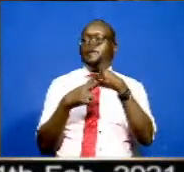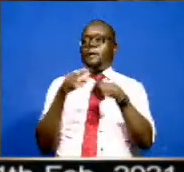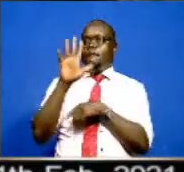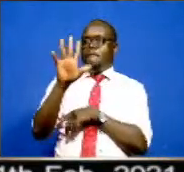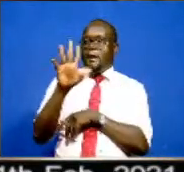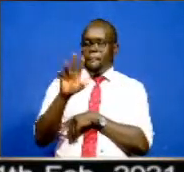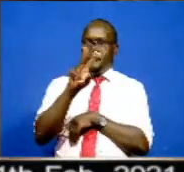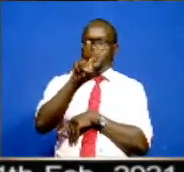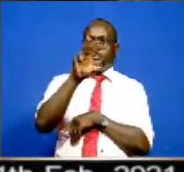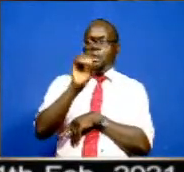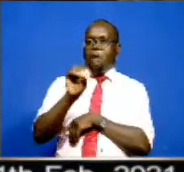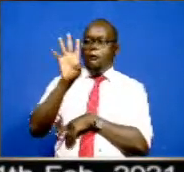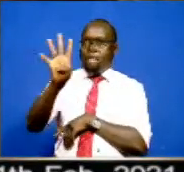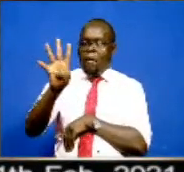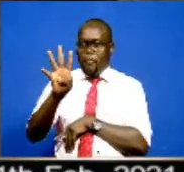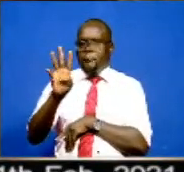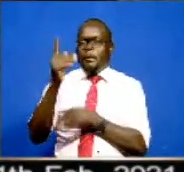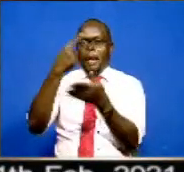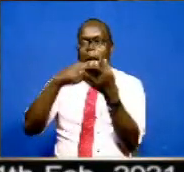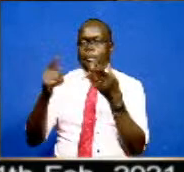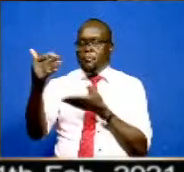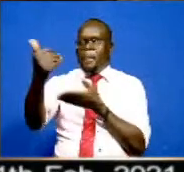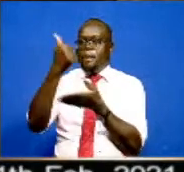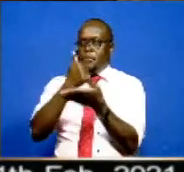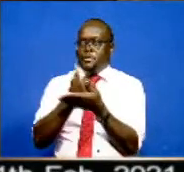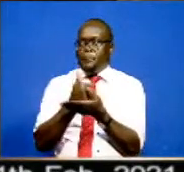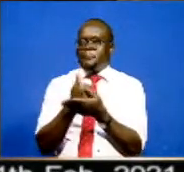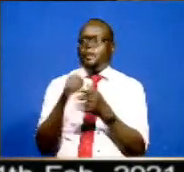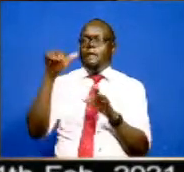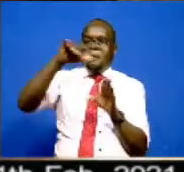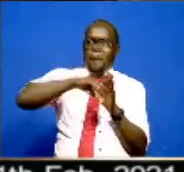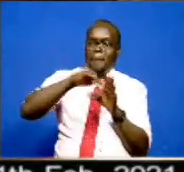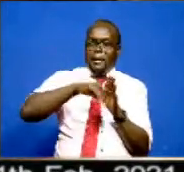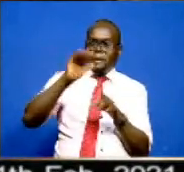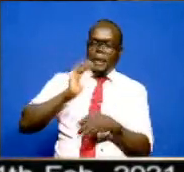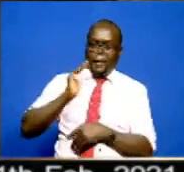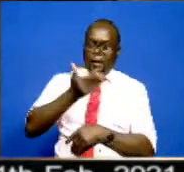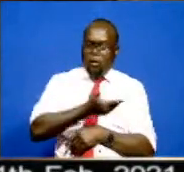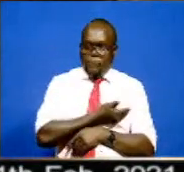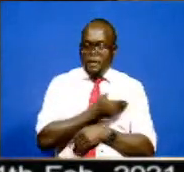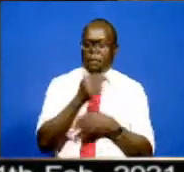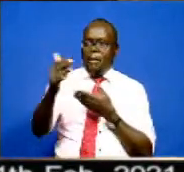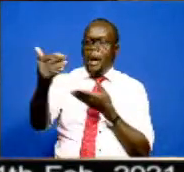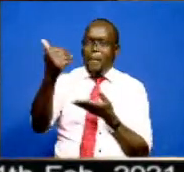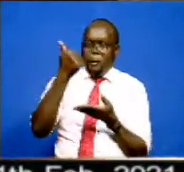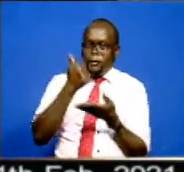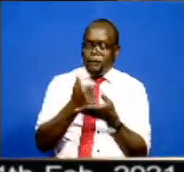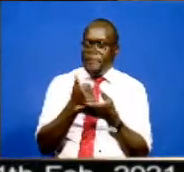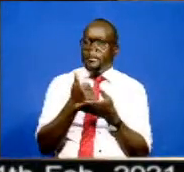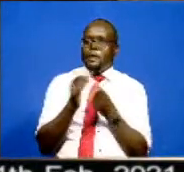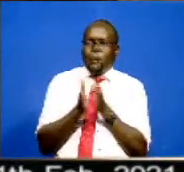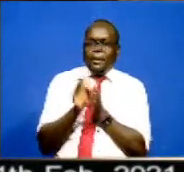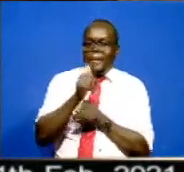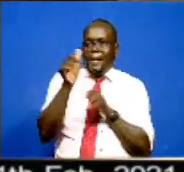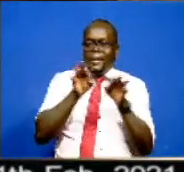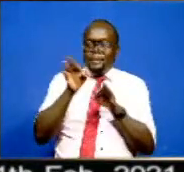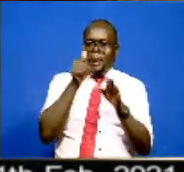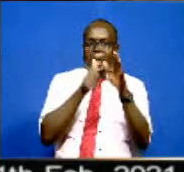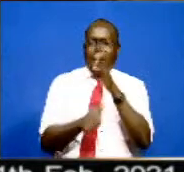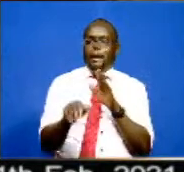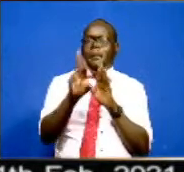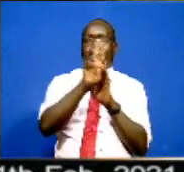175 and 204, this House approves the appointment of the following members to the Committee on Appointments, in addition to those specified under standing